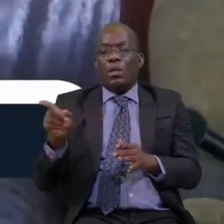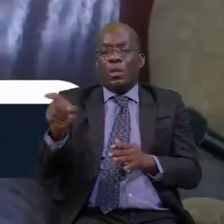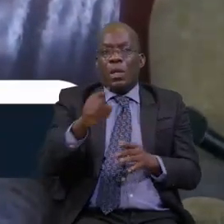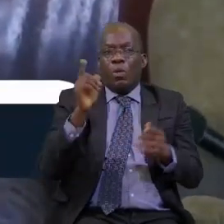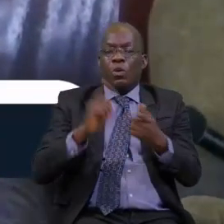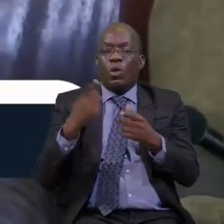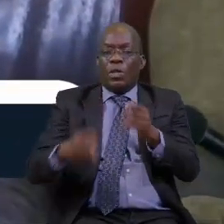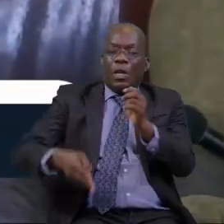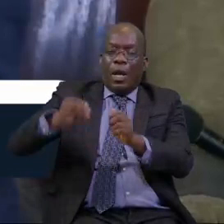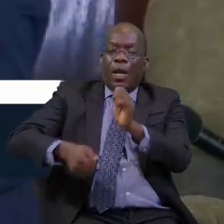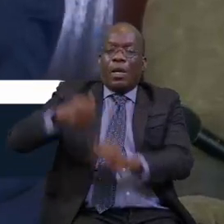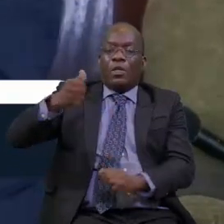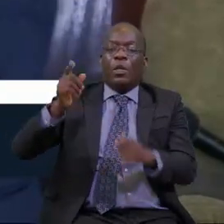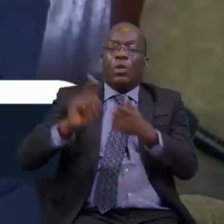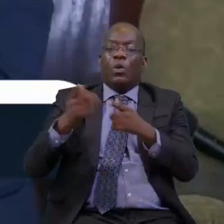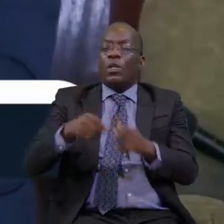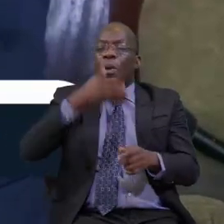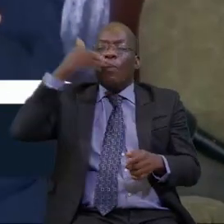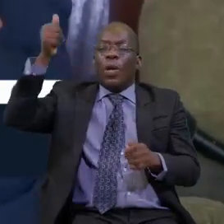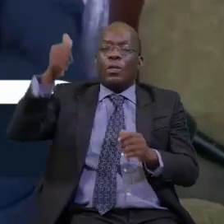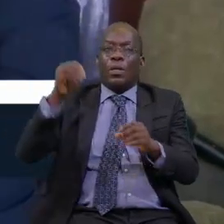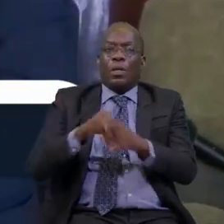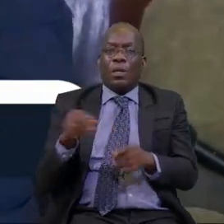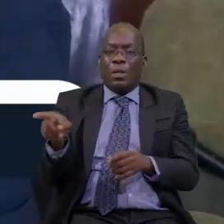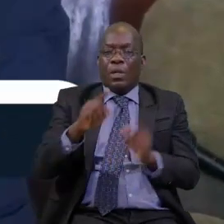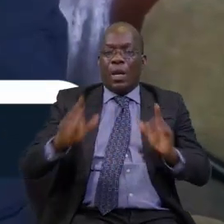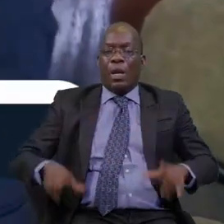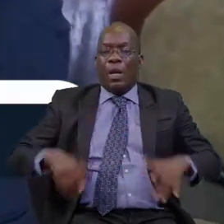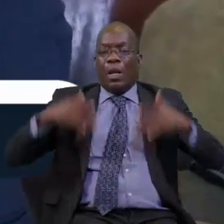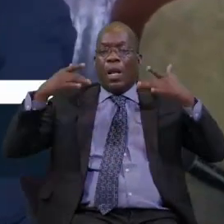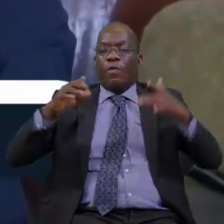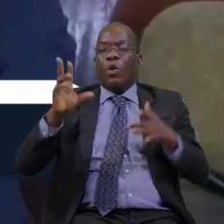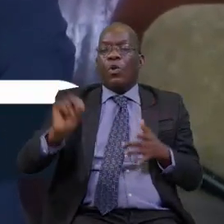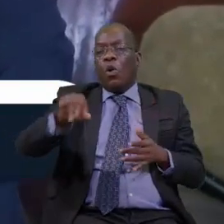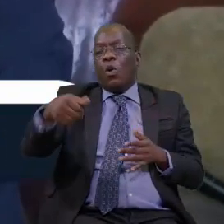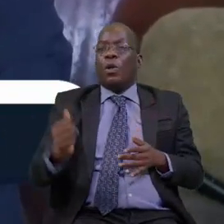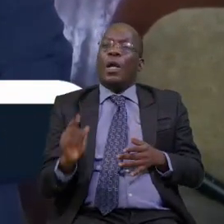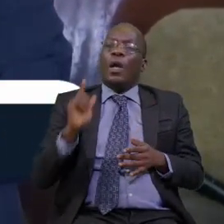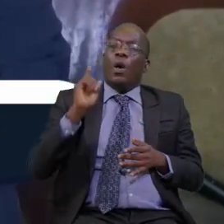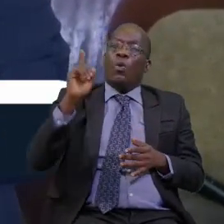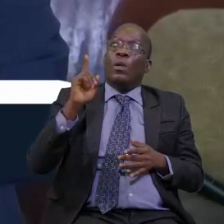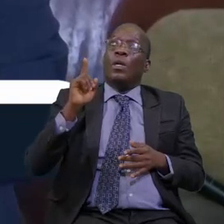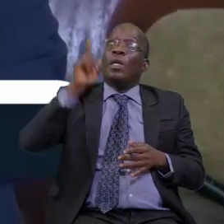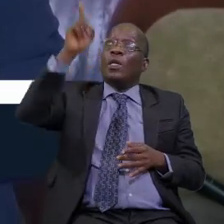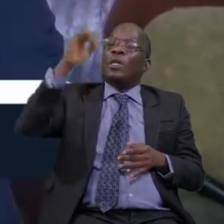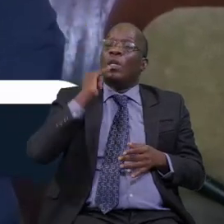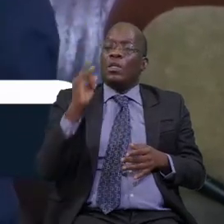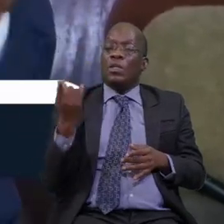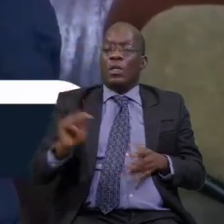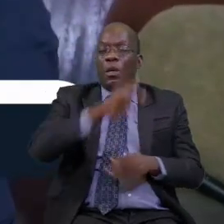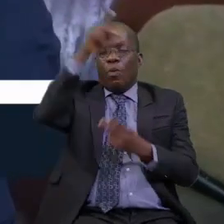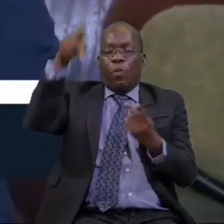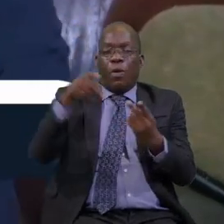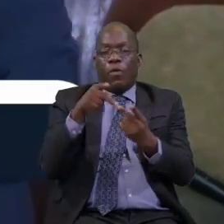and the best in their lives. There's no other one. He is the perfect man. And